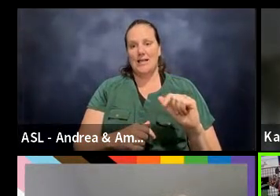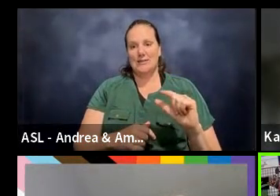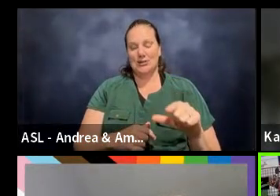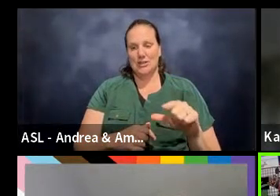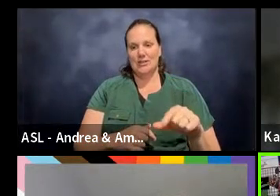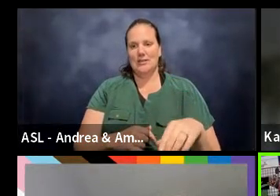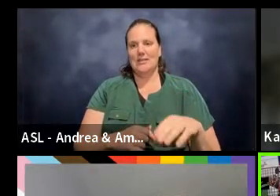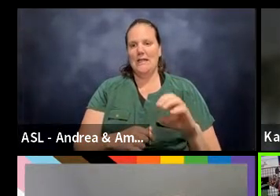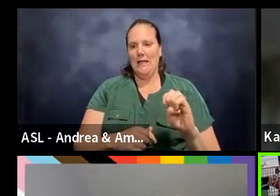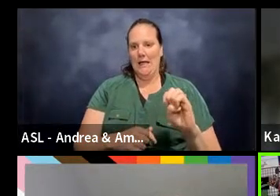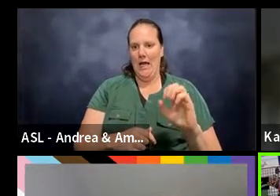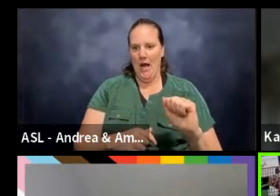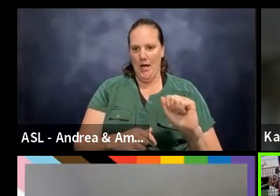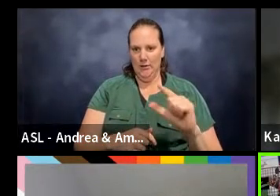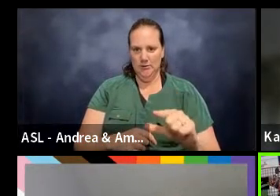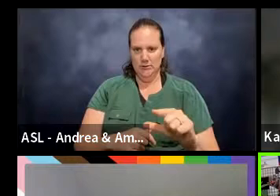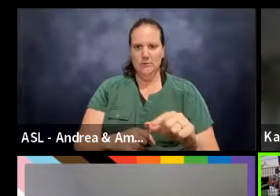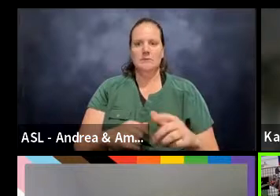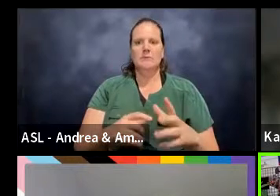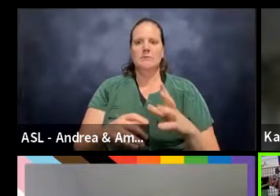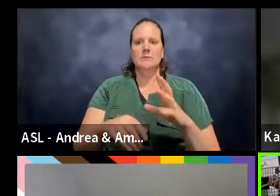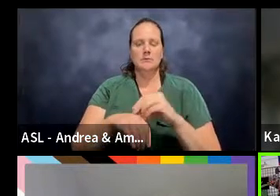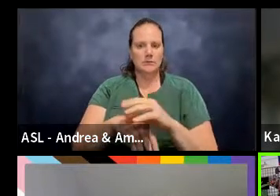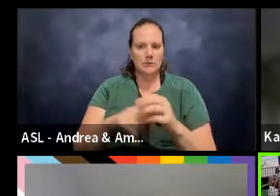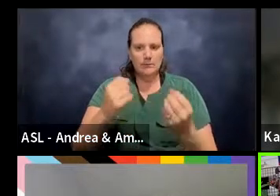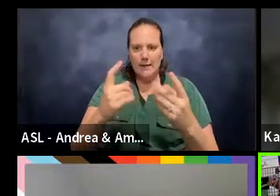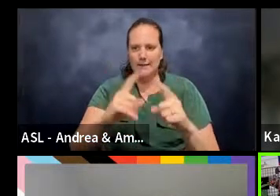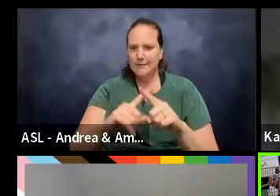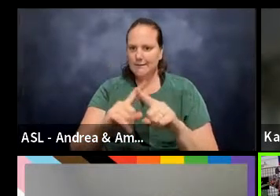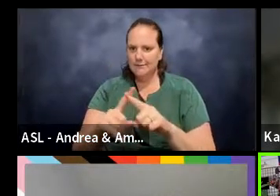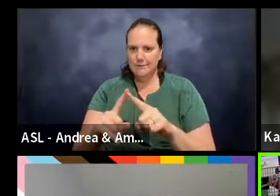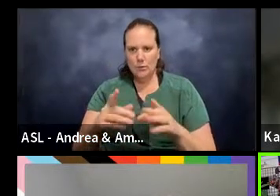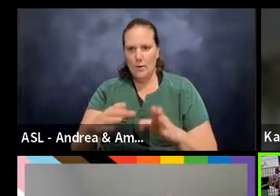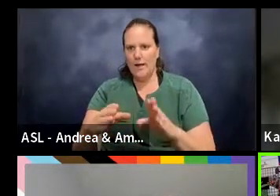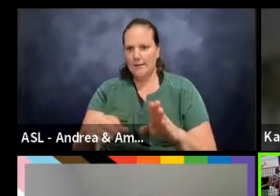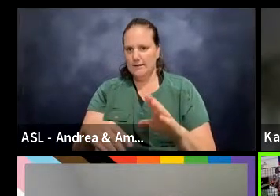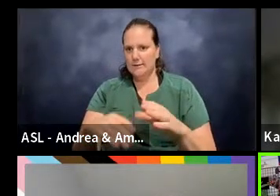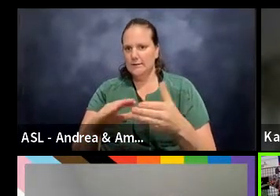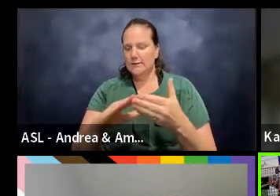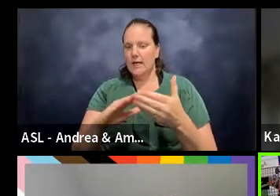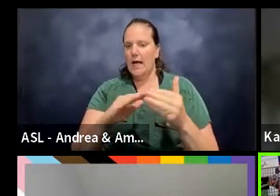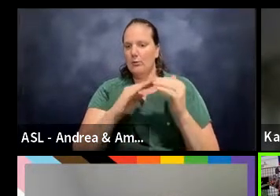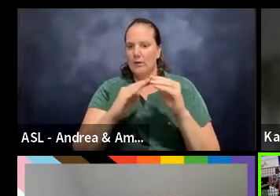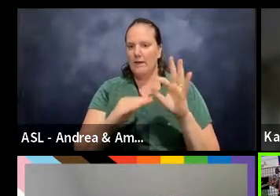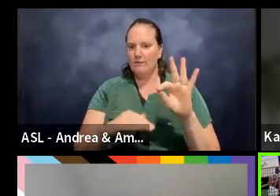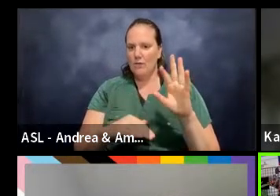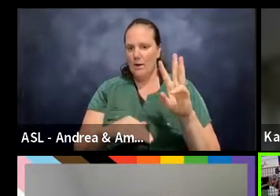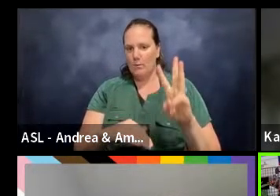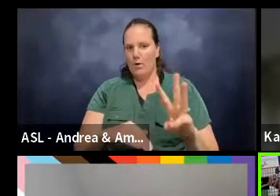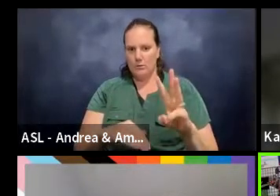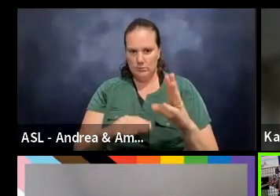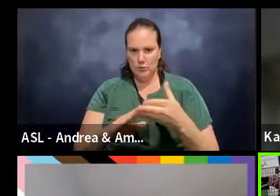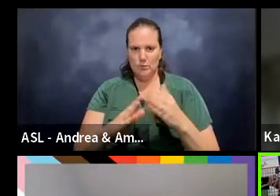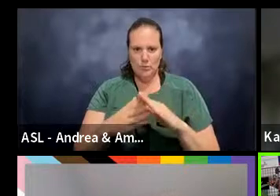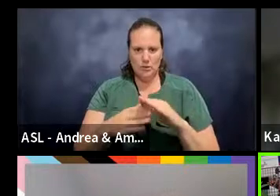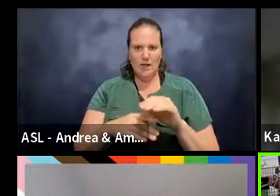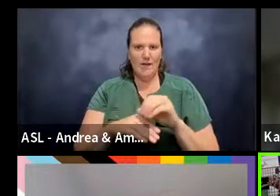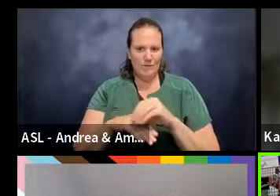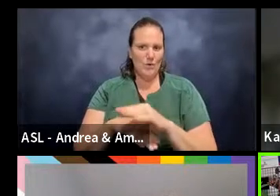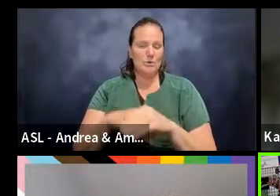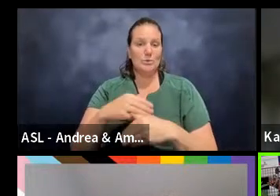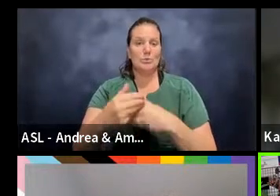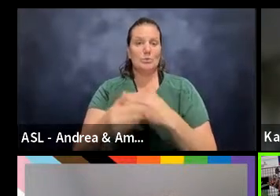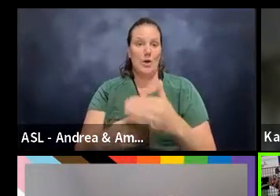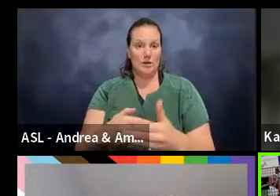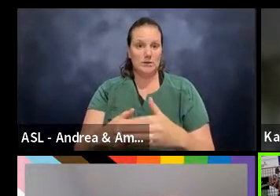benefits agreement. I think there are multiple ways we've already demonstrated how community feedback has influenced both the process and